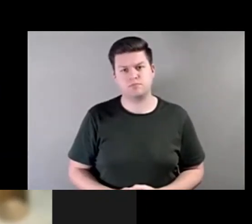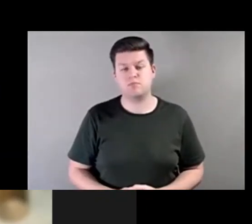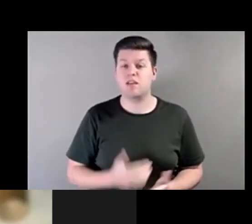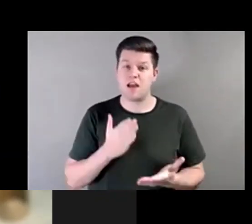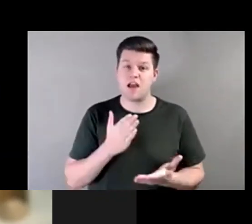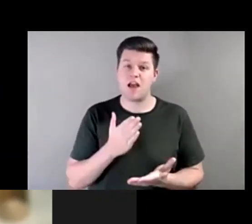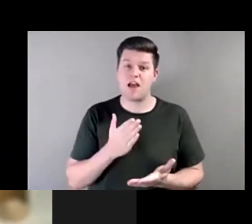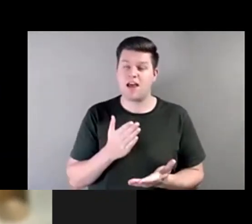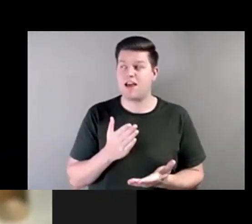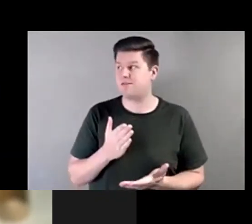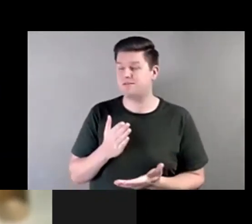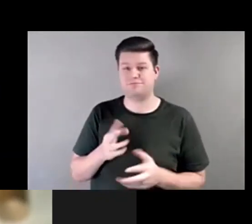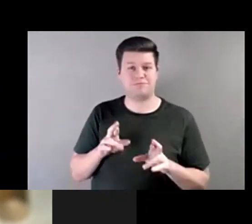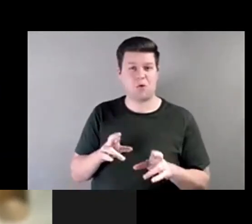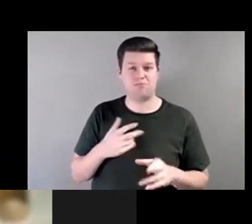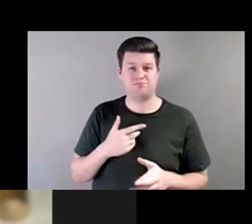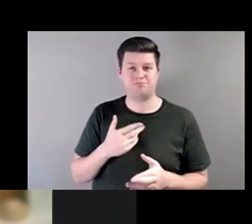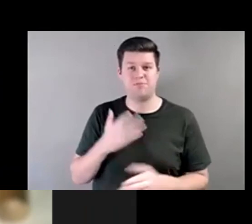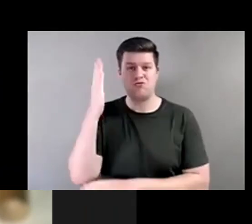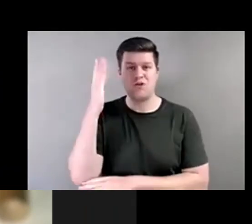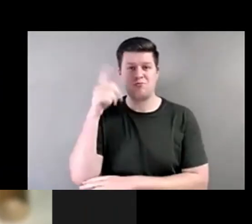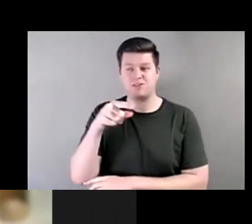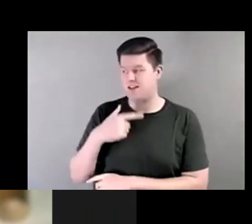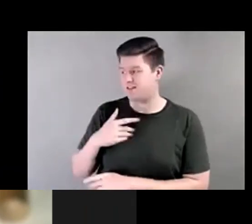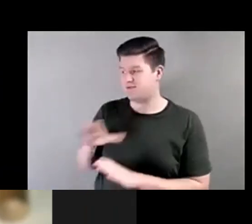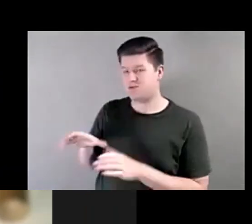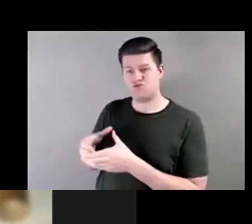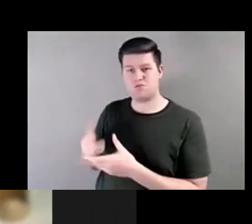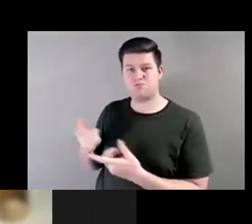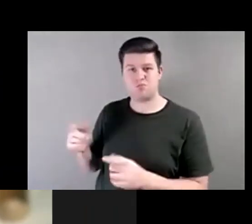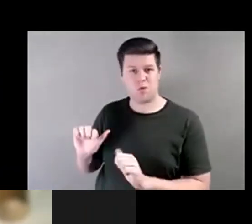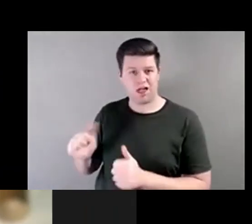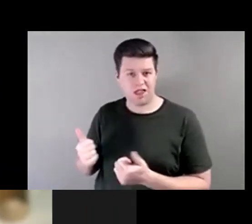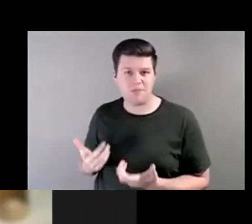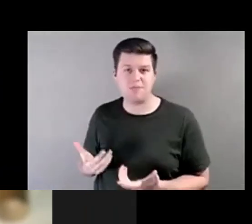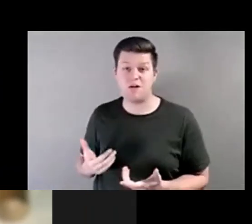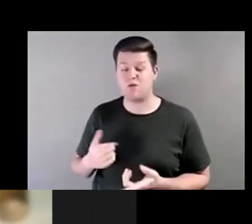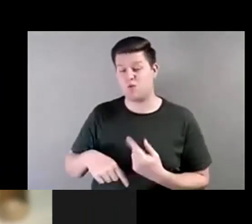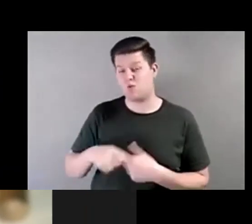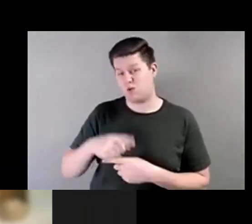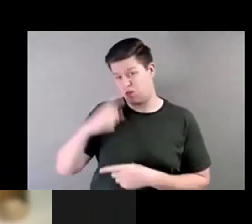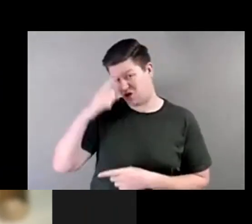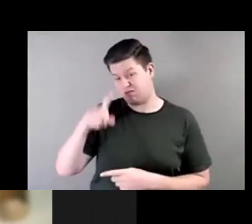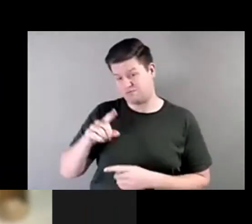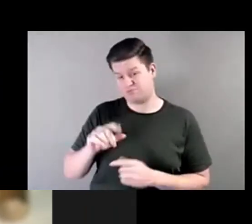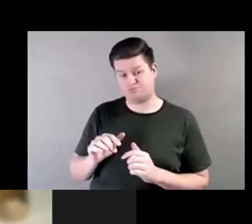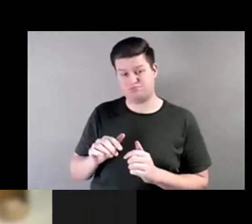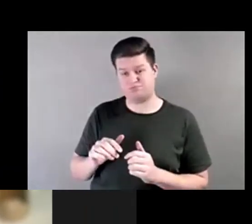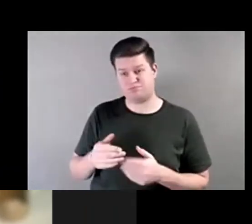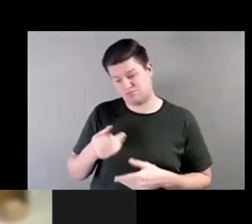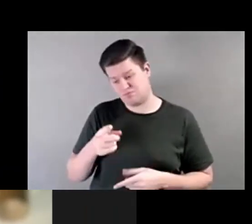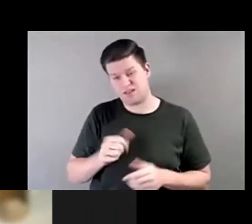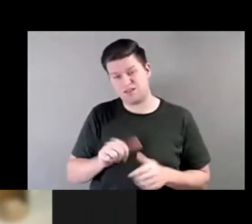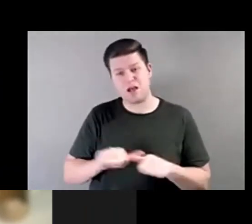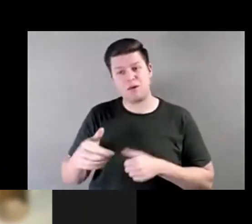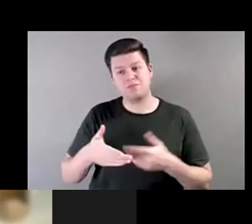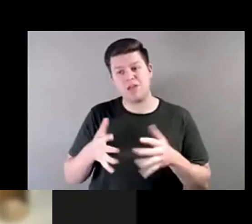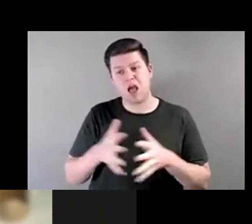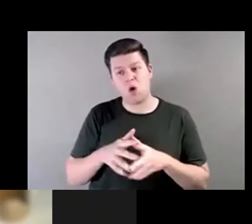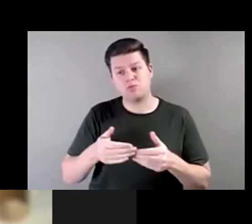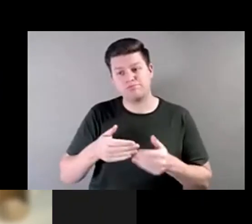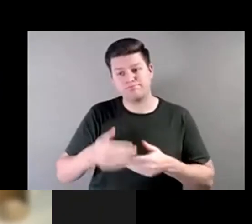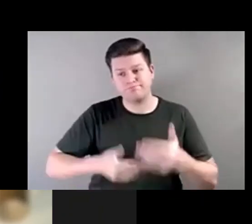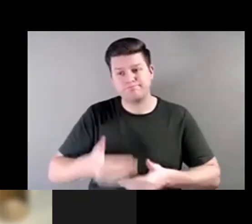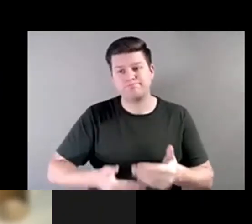the voice of the group, we thought it was the way to go. Thank you, Karen, that's helpful. And depending on the number of questions, I might come to some